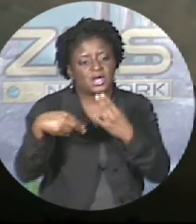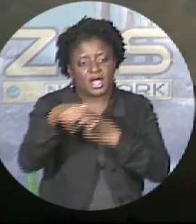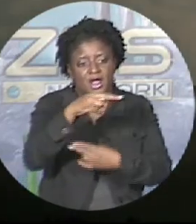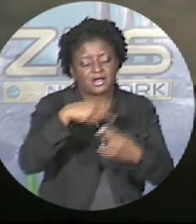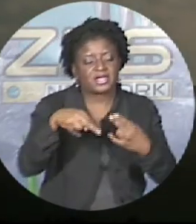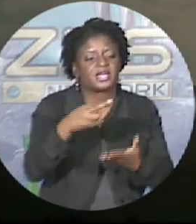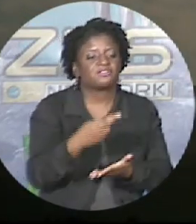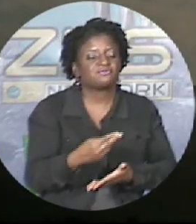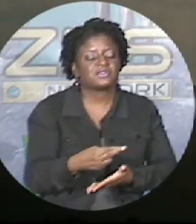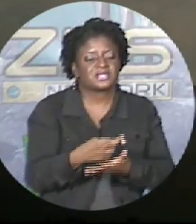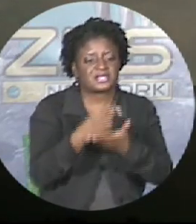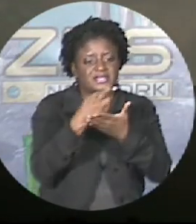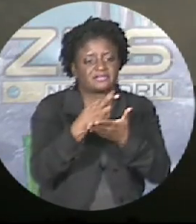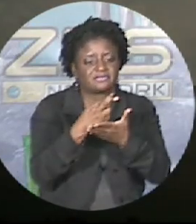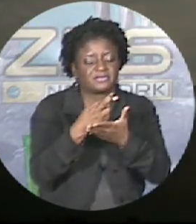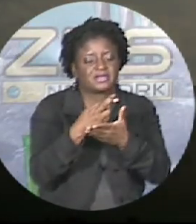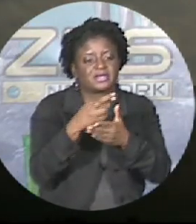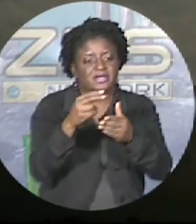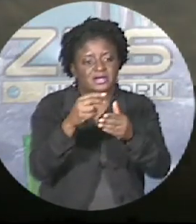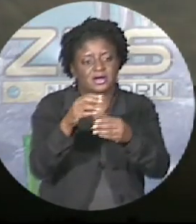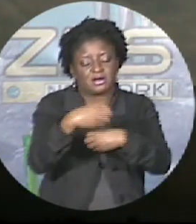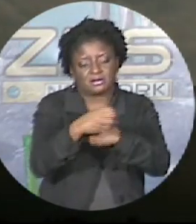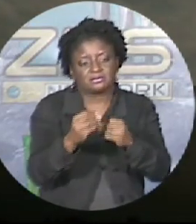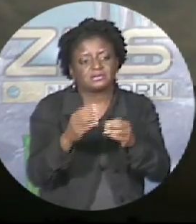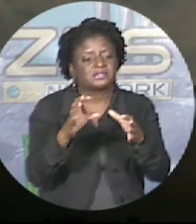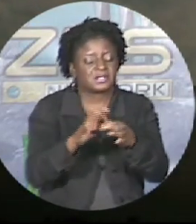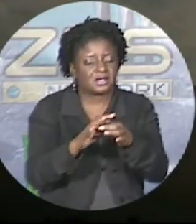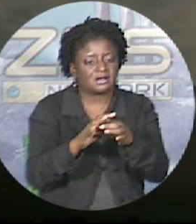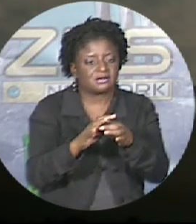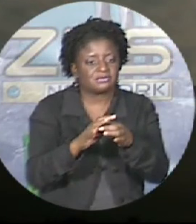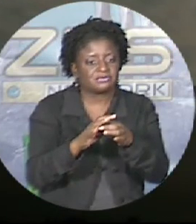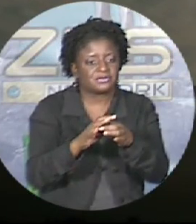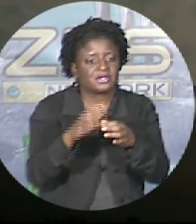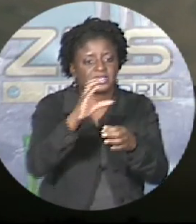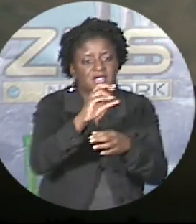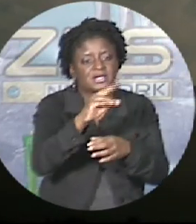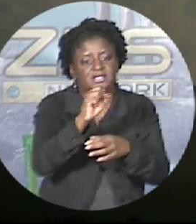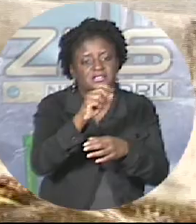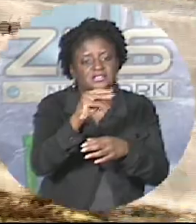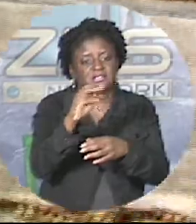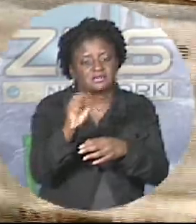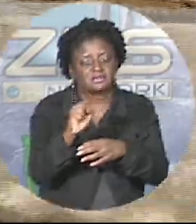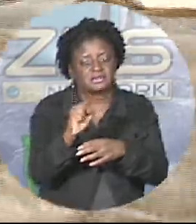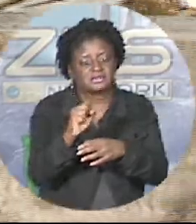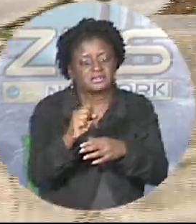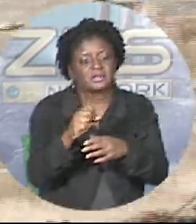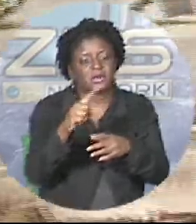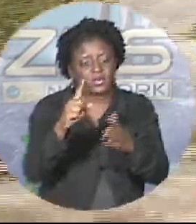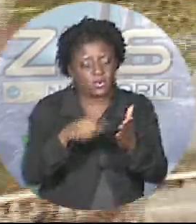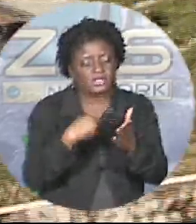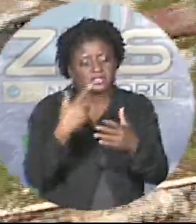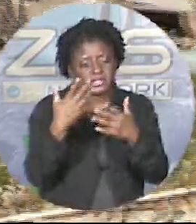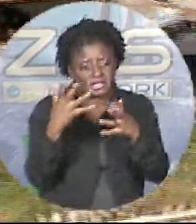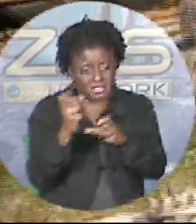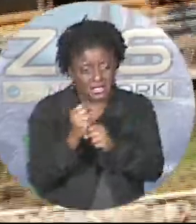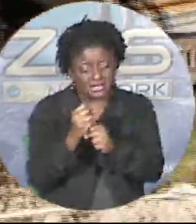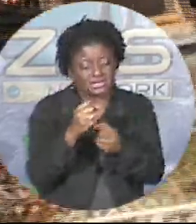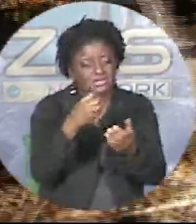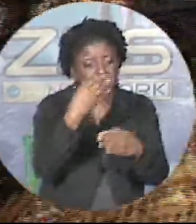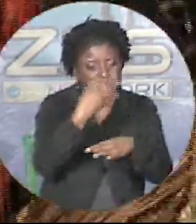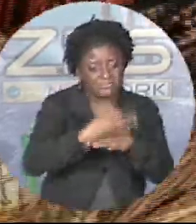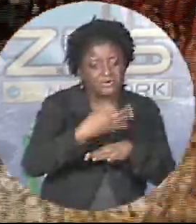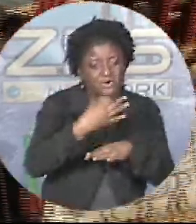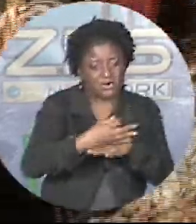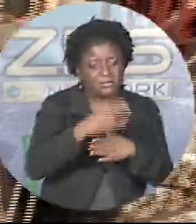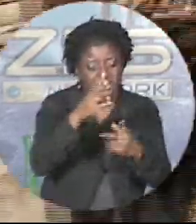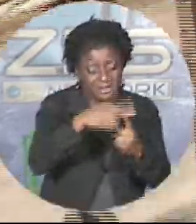Customs Department by completing the required customs form. Once they receive the form, then your business would be permitted to make duty-free and